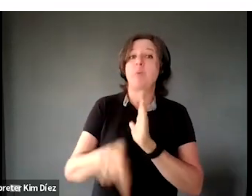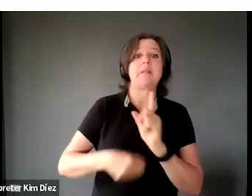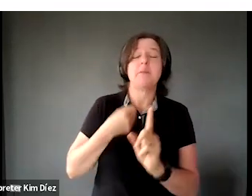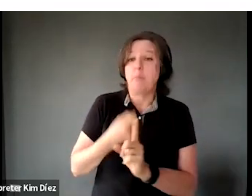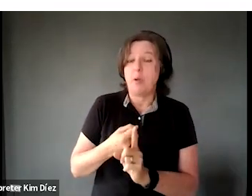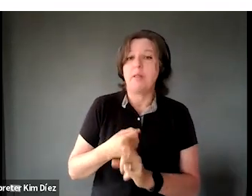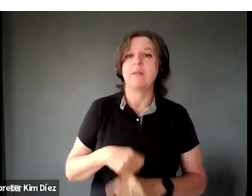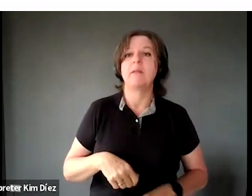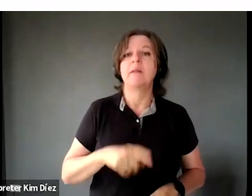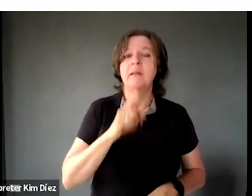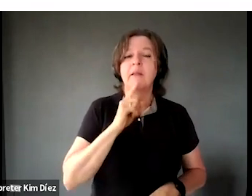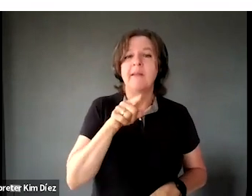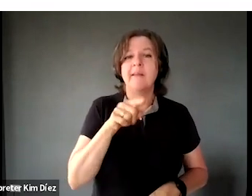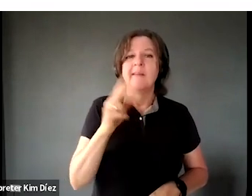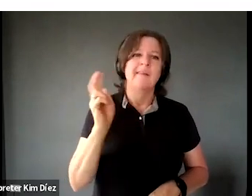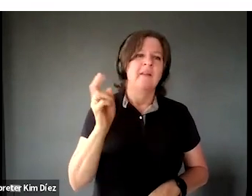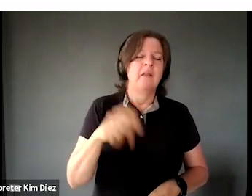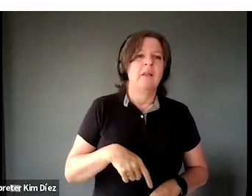the